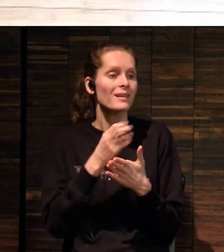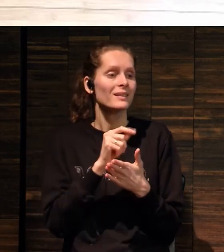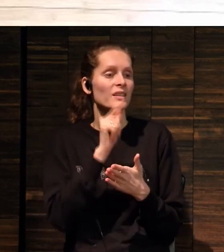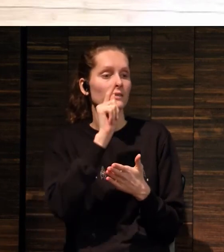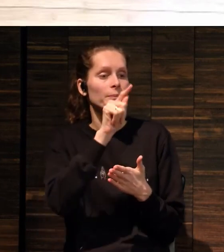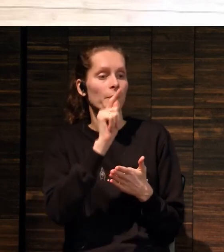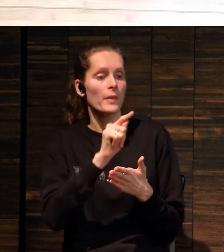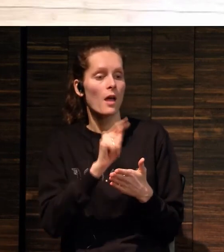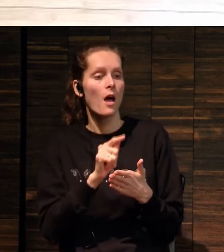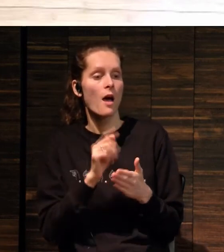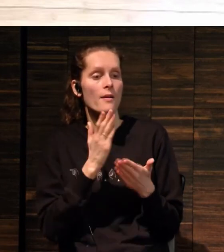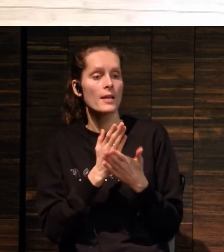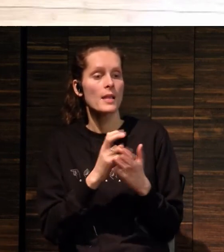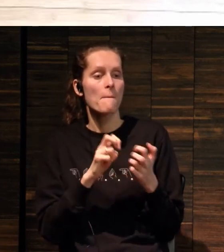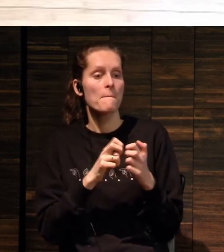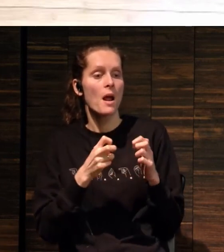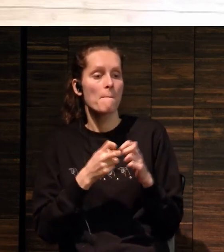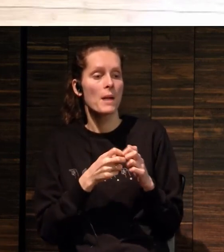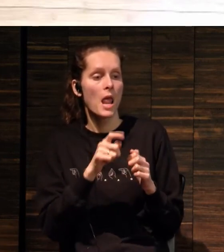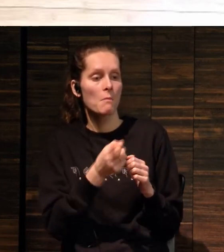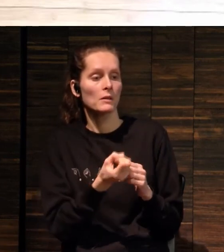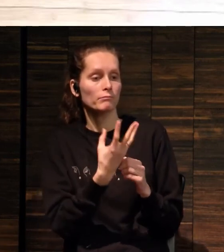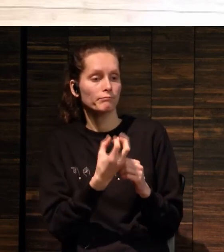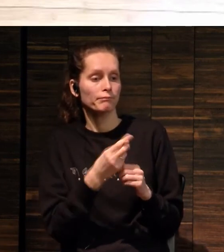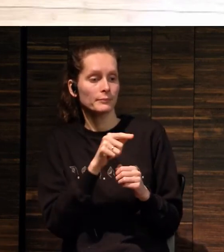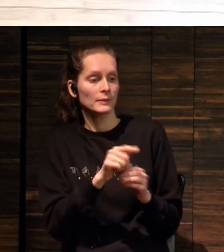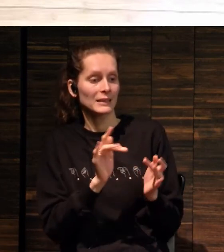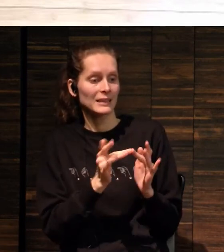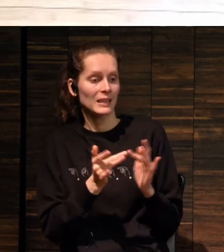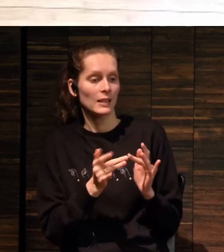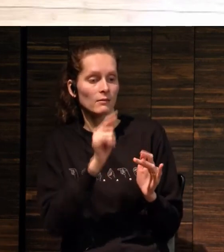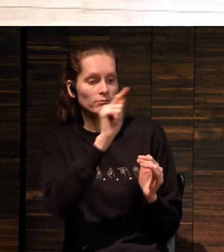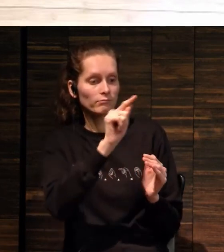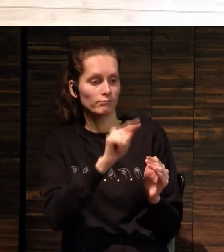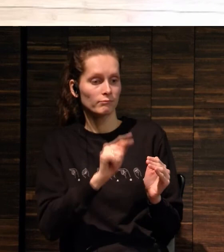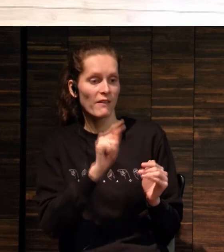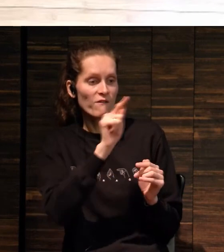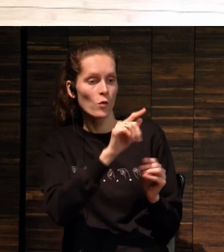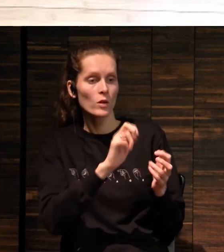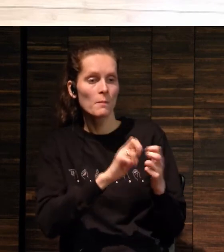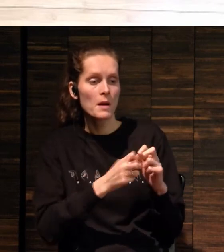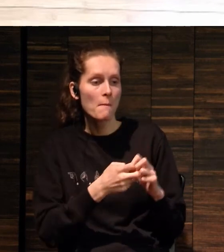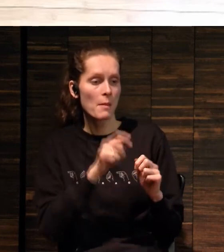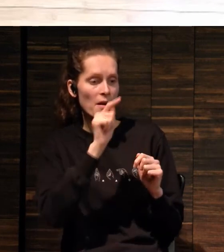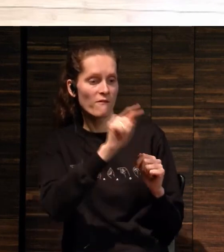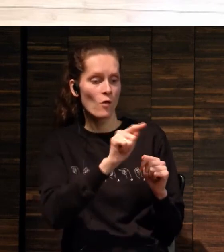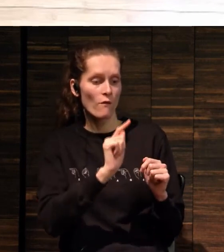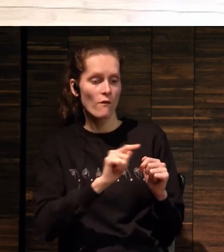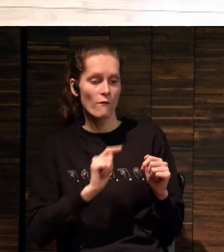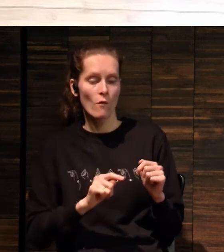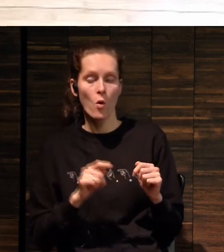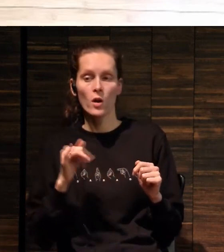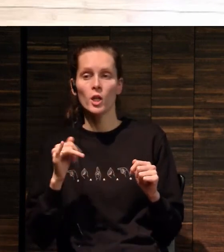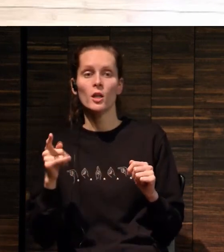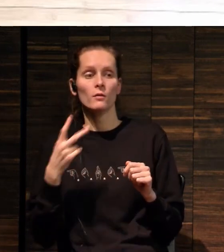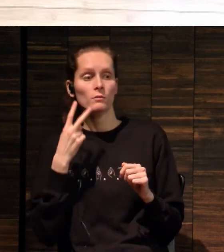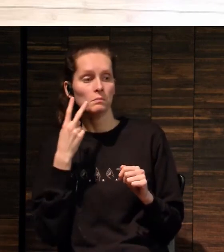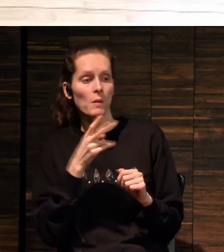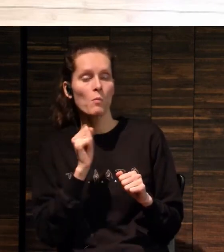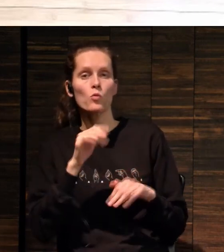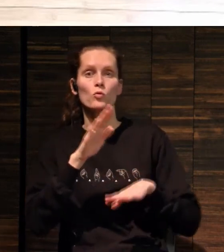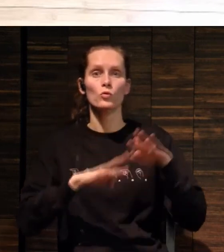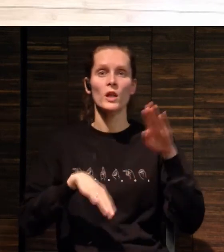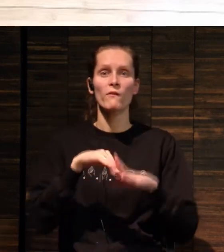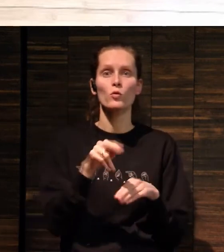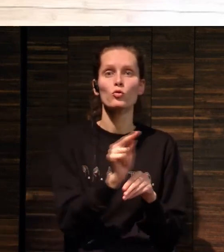allow developers to remediate manually. And it is good for a site. There are some things that the widget cannot fix. So